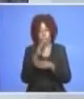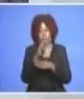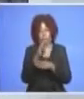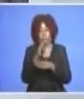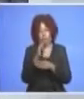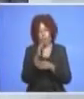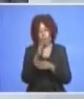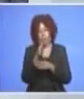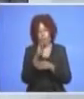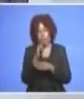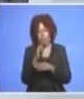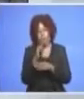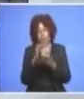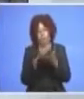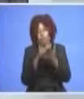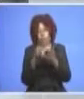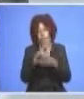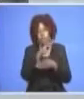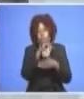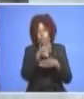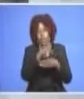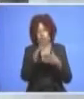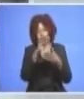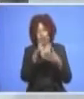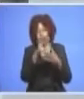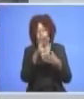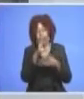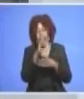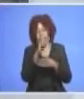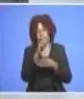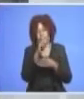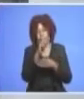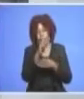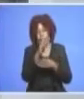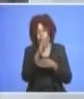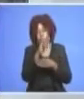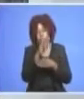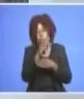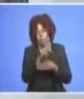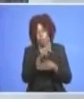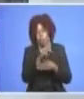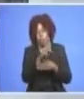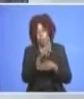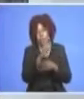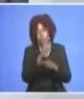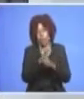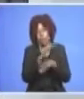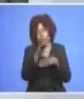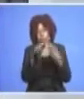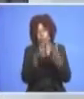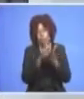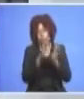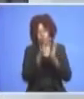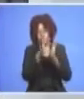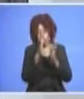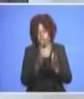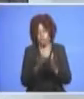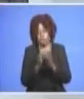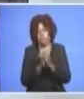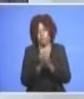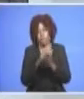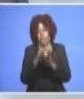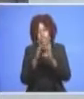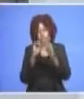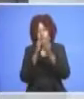Soul Network, an organization with a vision to spread the gospel through working with all Christian denominations. The Billion Soul